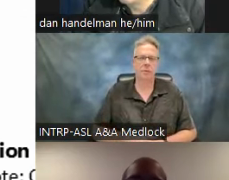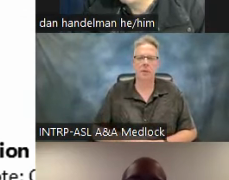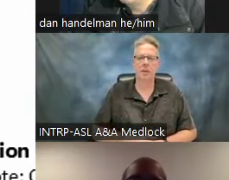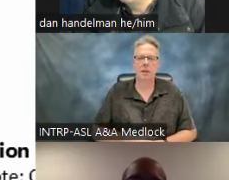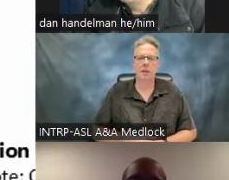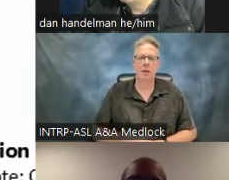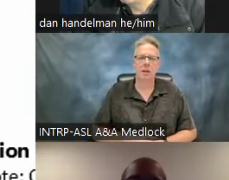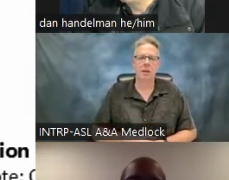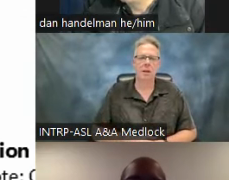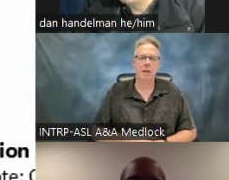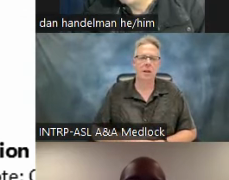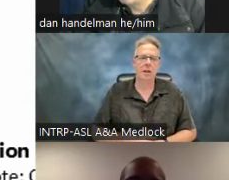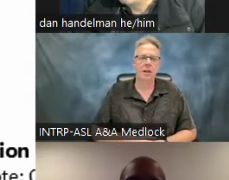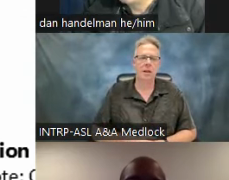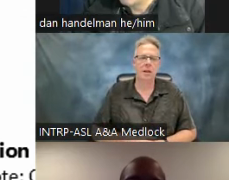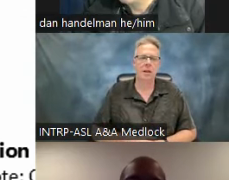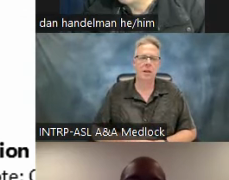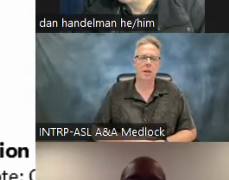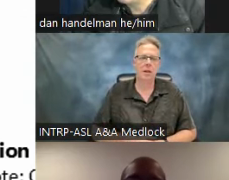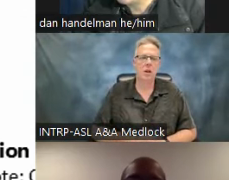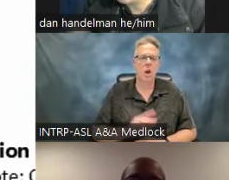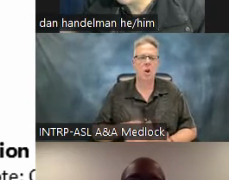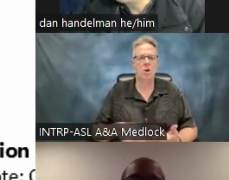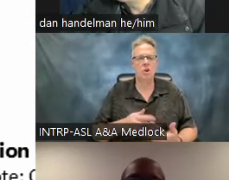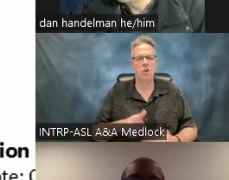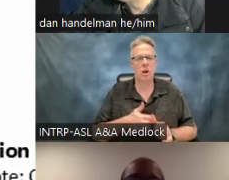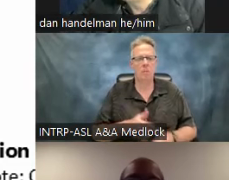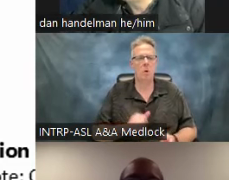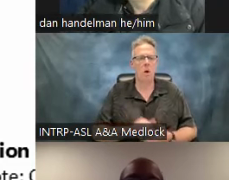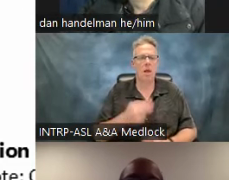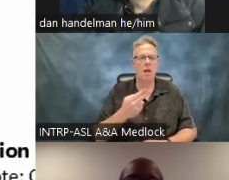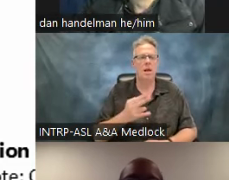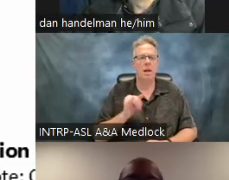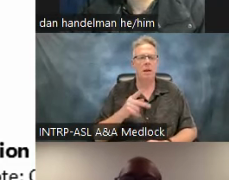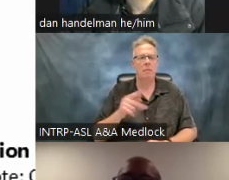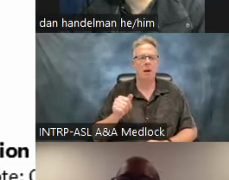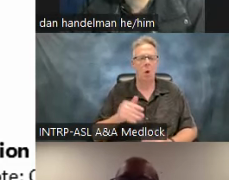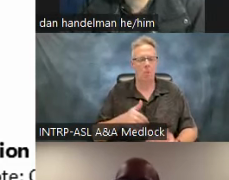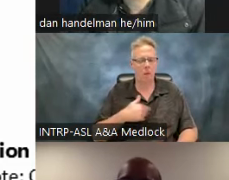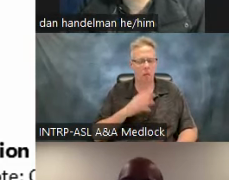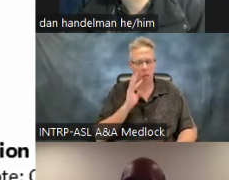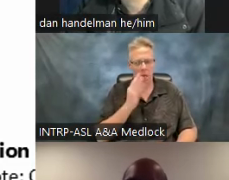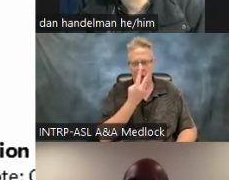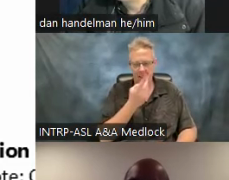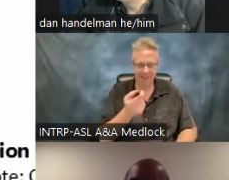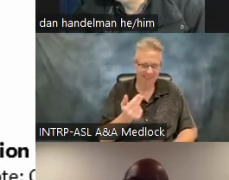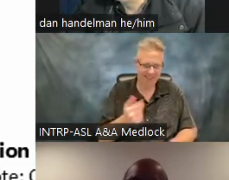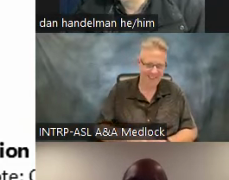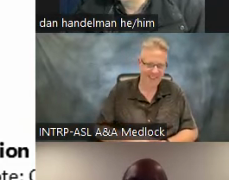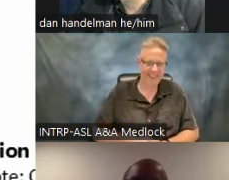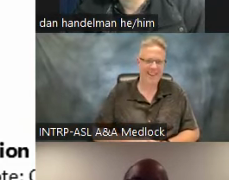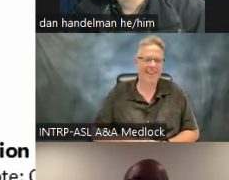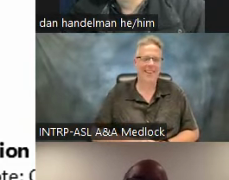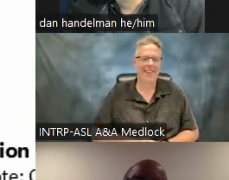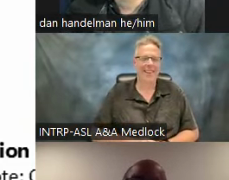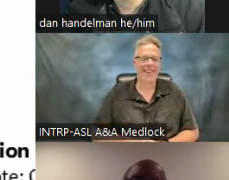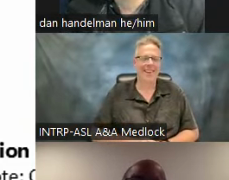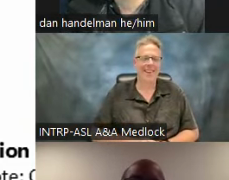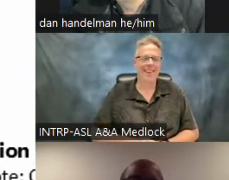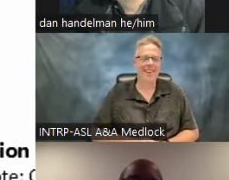shall comply with federal HIPAA, you almost got me there, HIPAA laws, as well